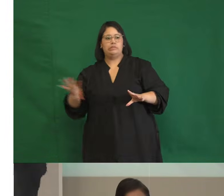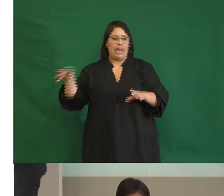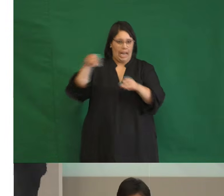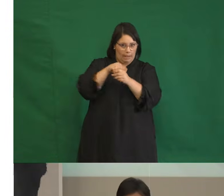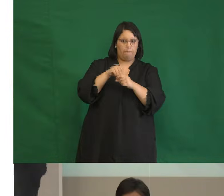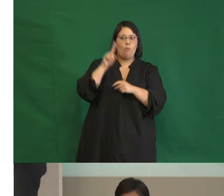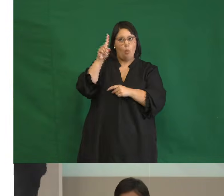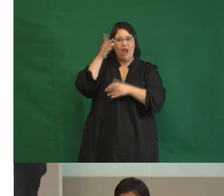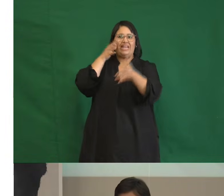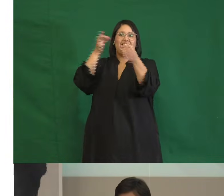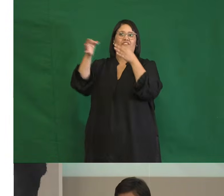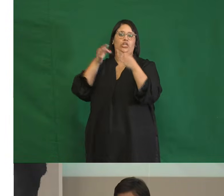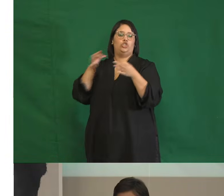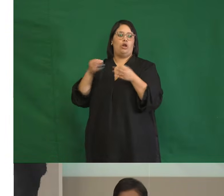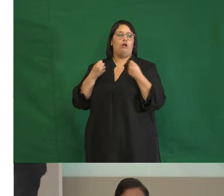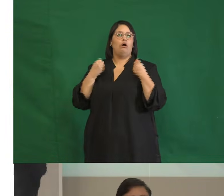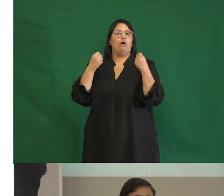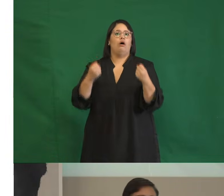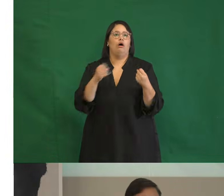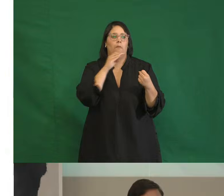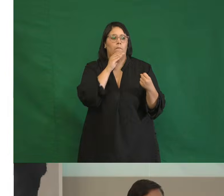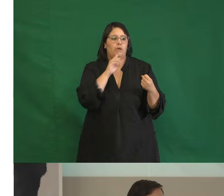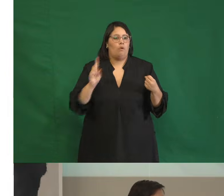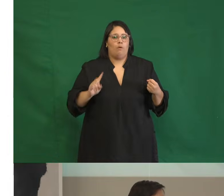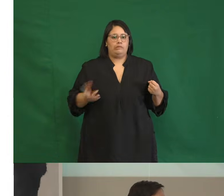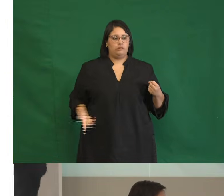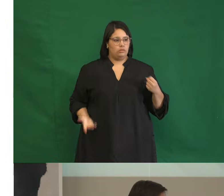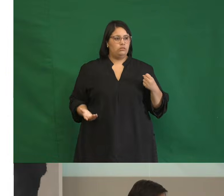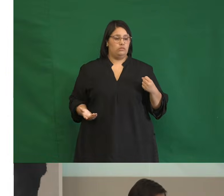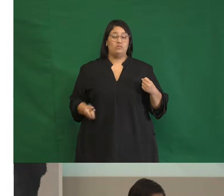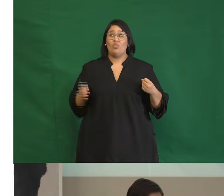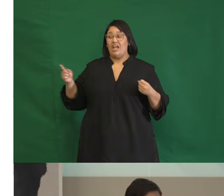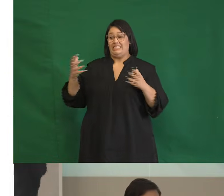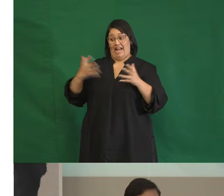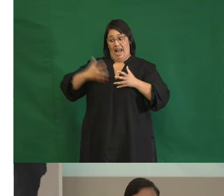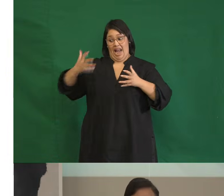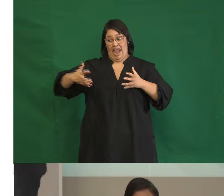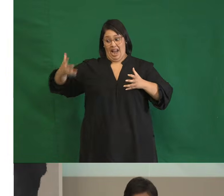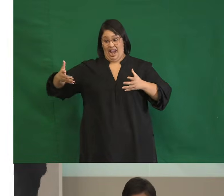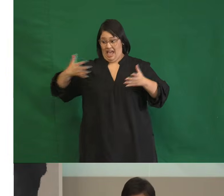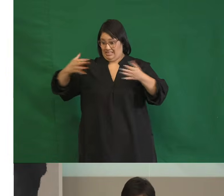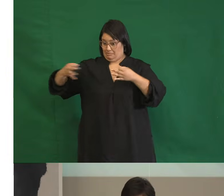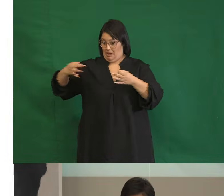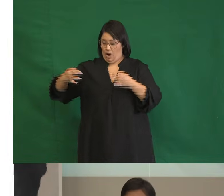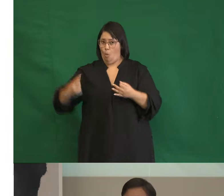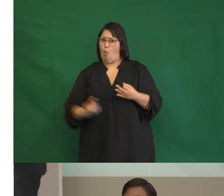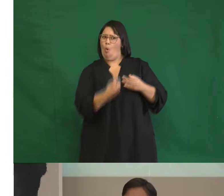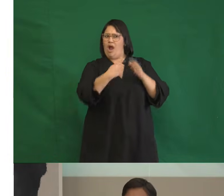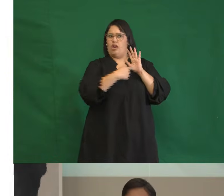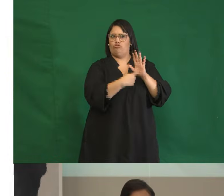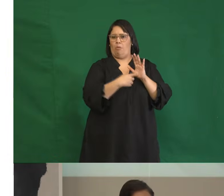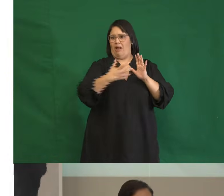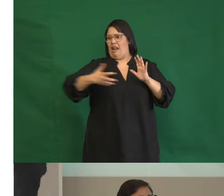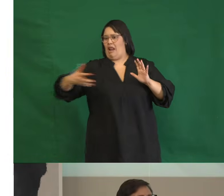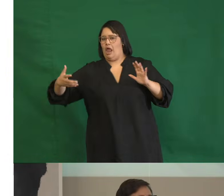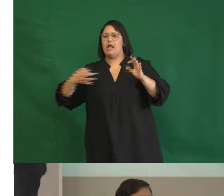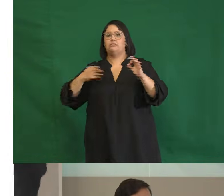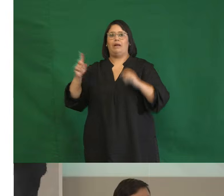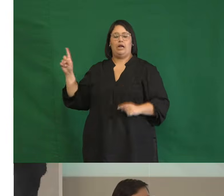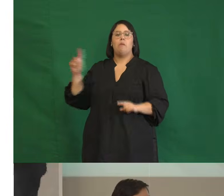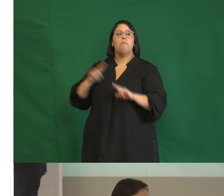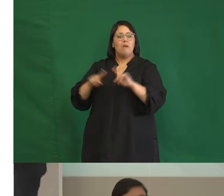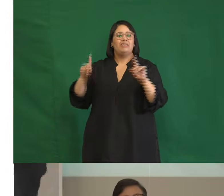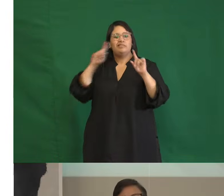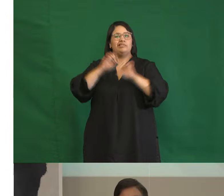definition of what a vehicle is. Now, this is a very lengthy description of one single example, but I do hope that it